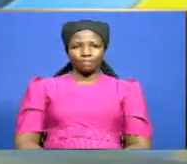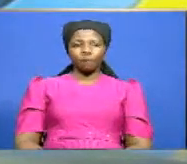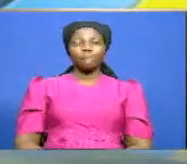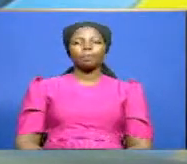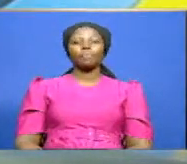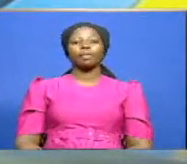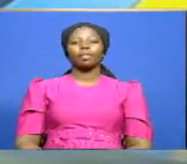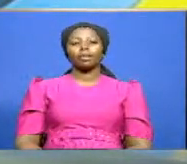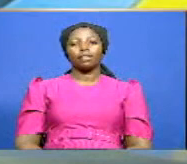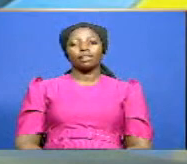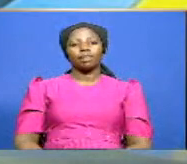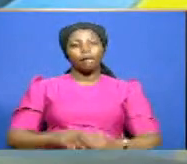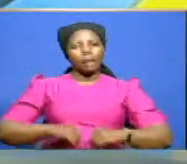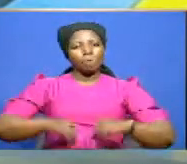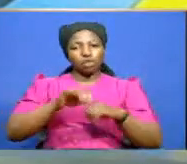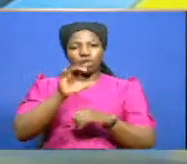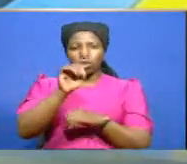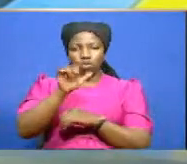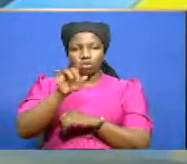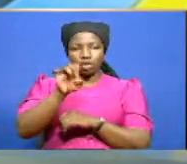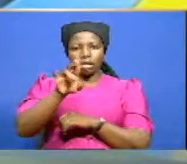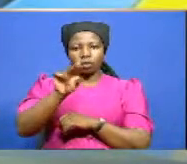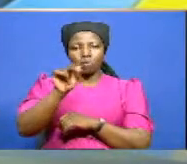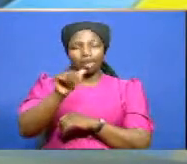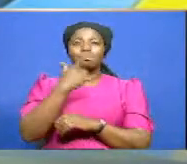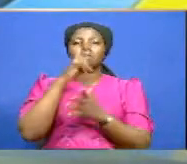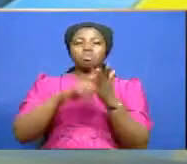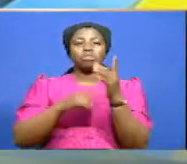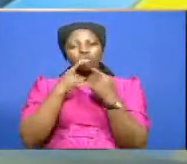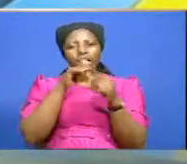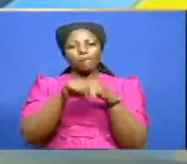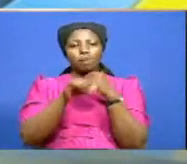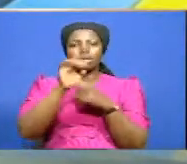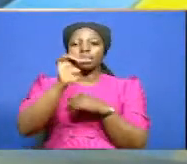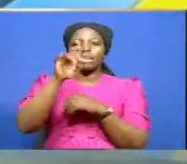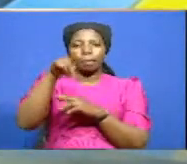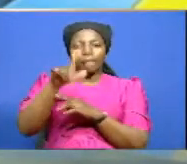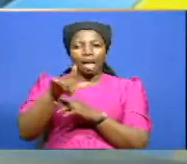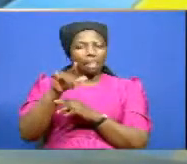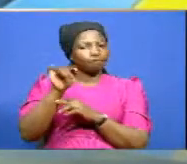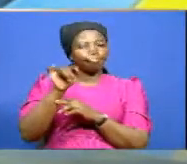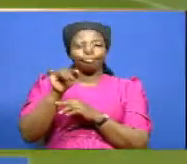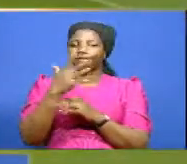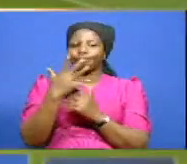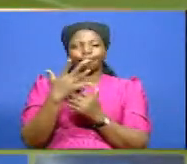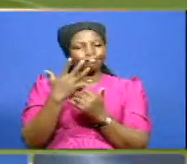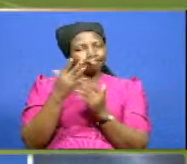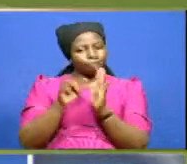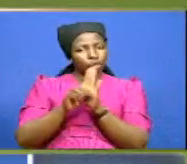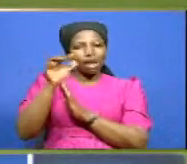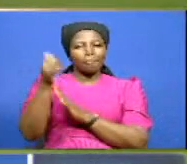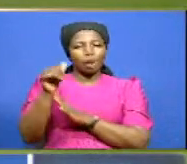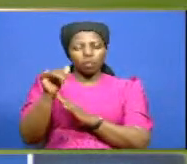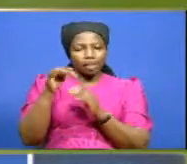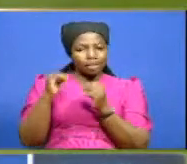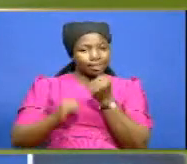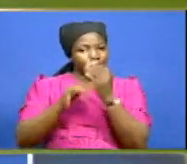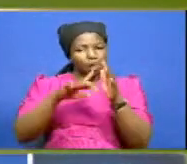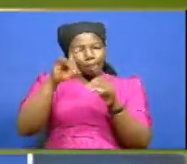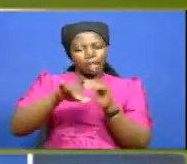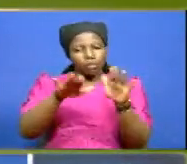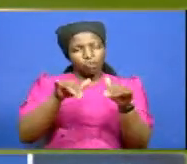Boss Oleguna Soja says talk of a Premier League title bid is premature and fans should wait until March or